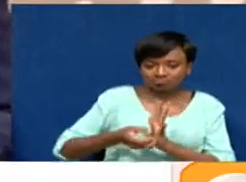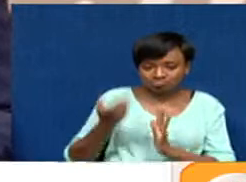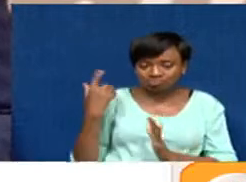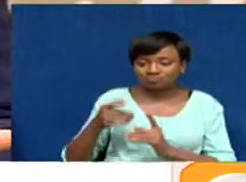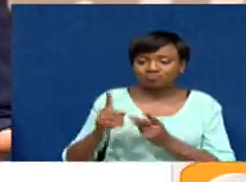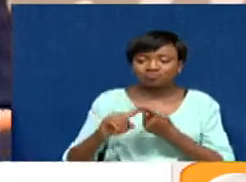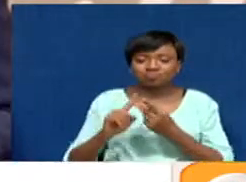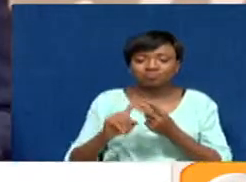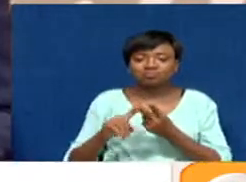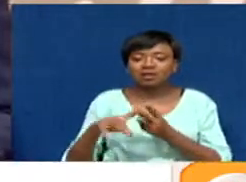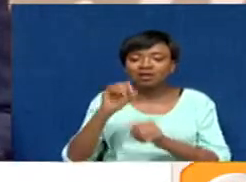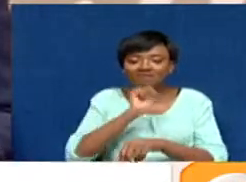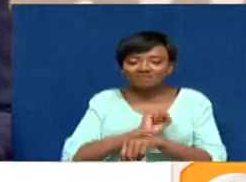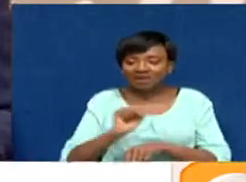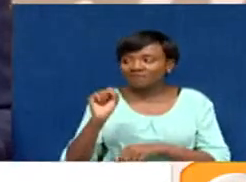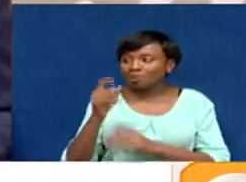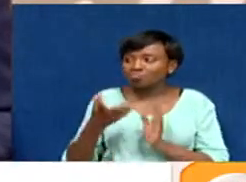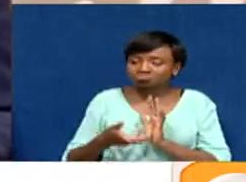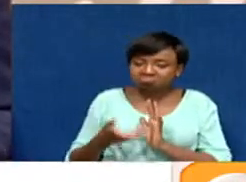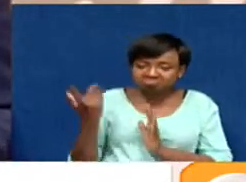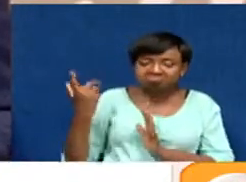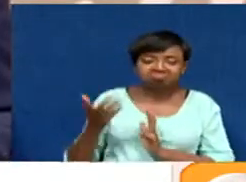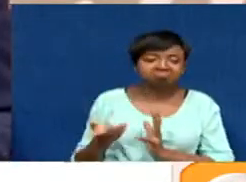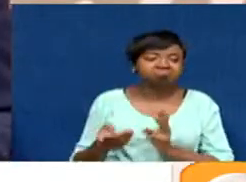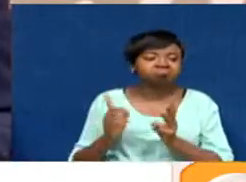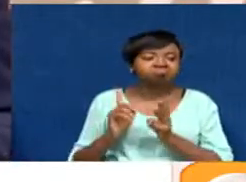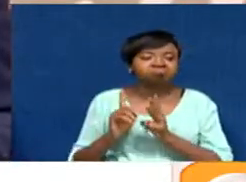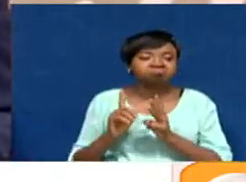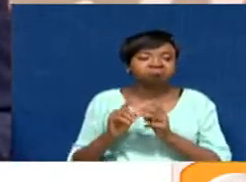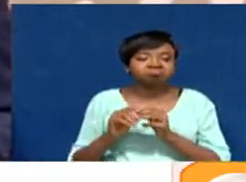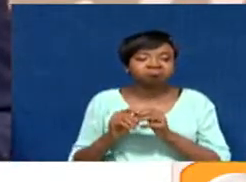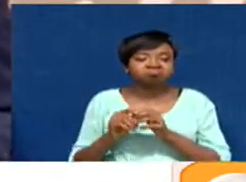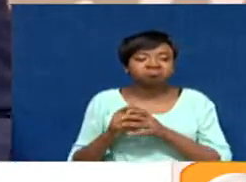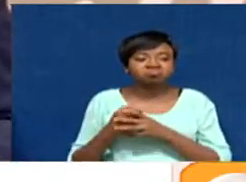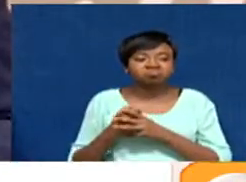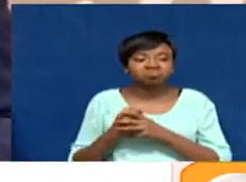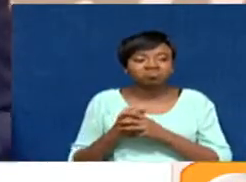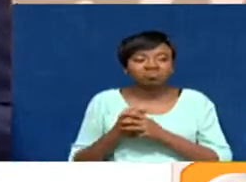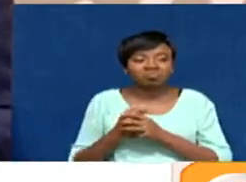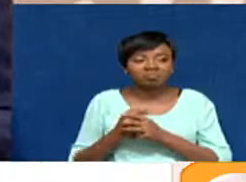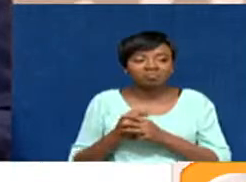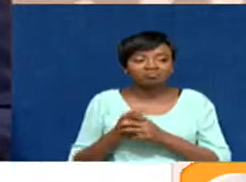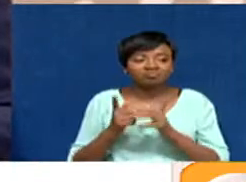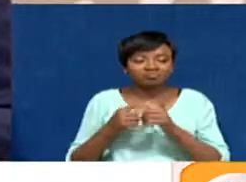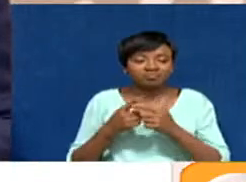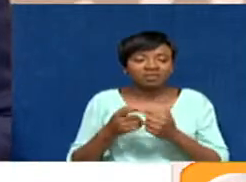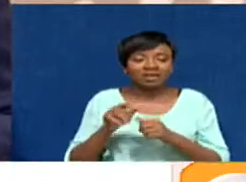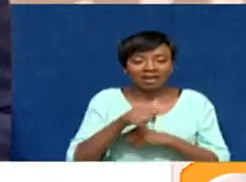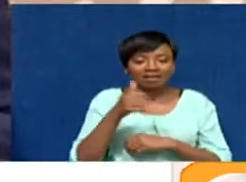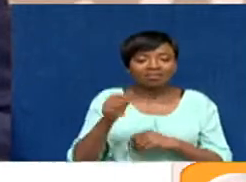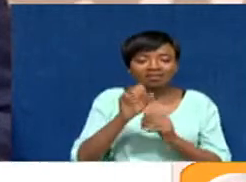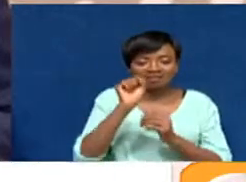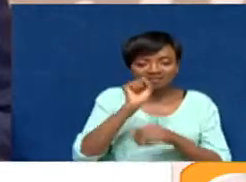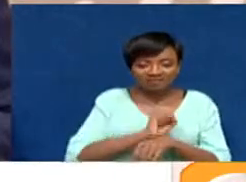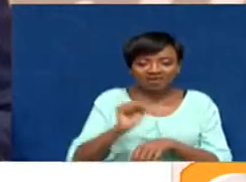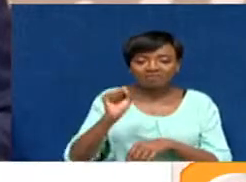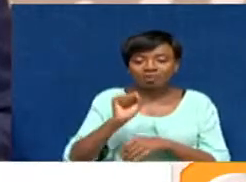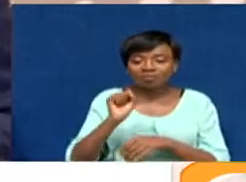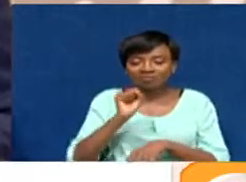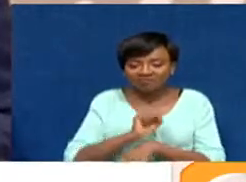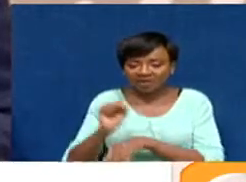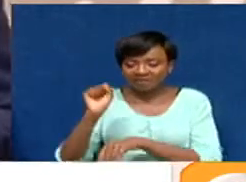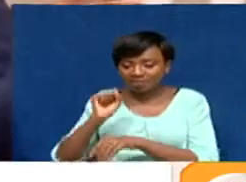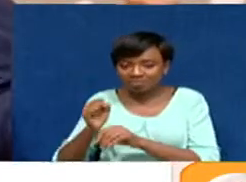disappeared, and the margin, another 5 shillings disappeared, and another 5 shillings disappeared from